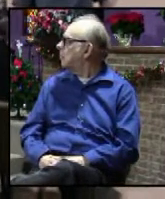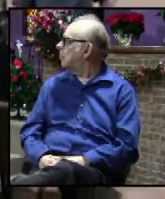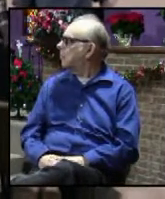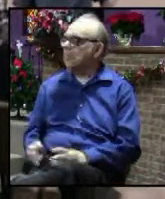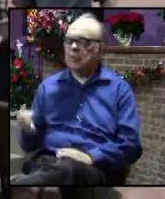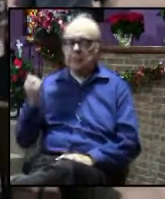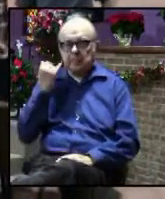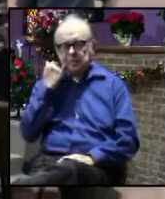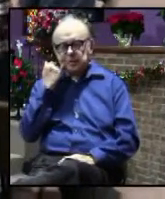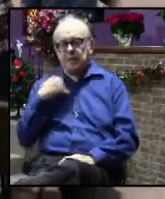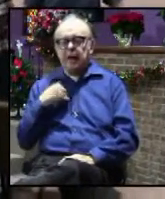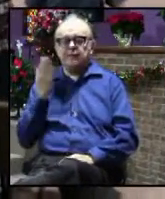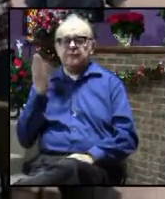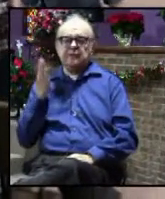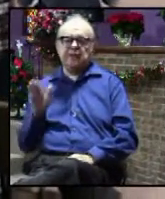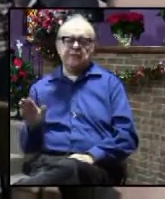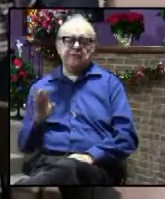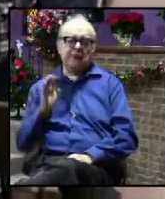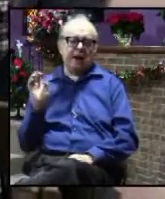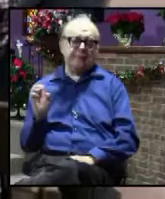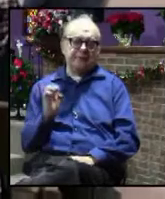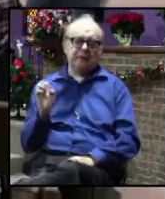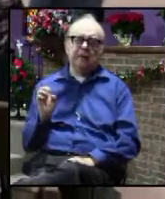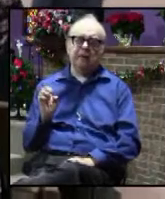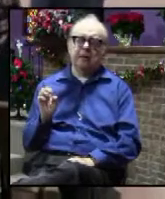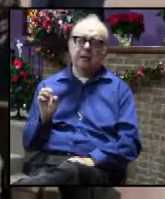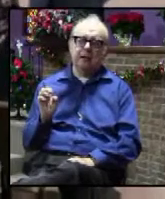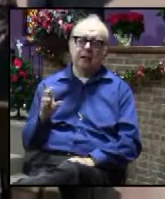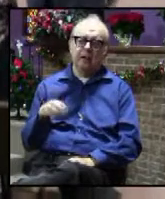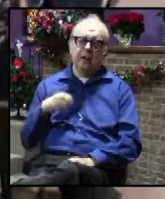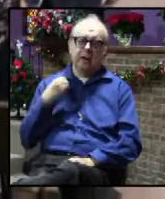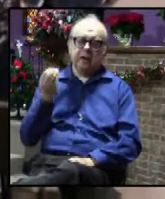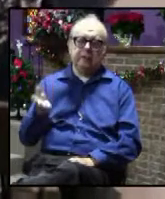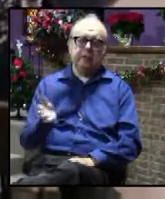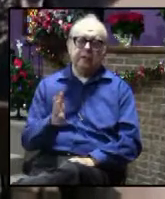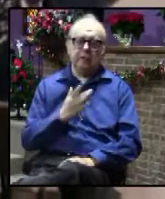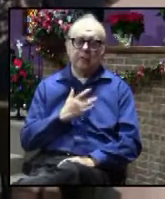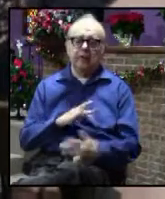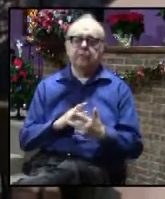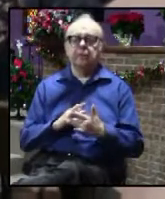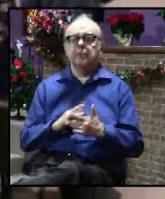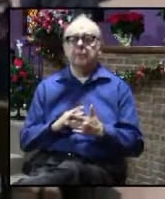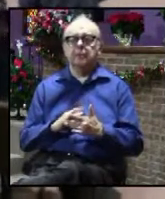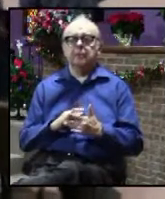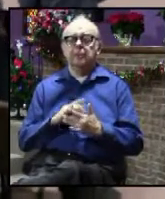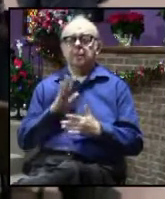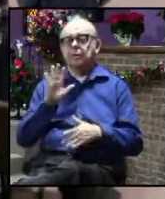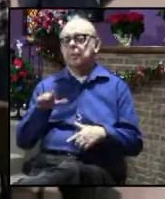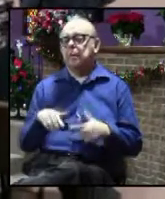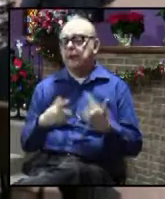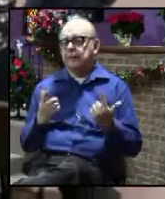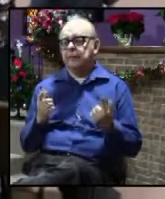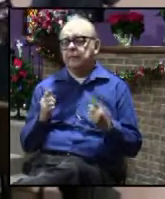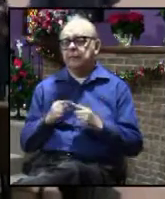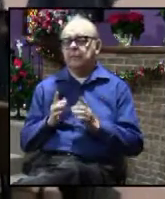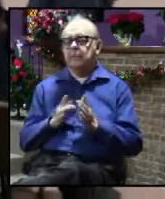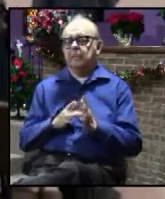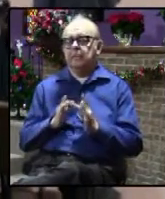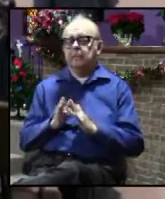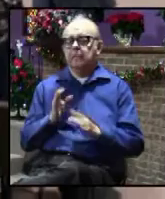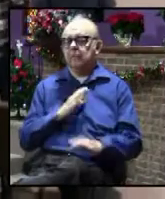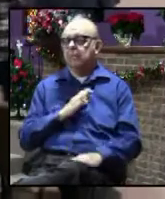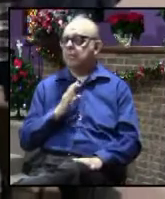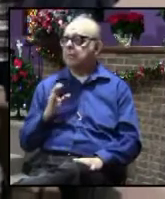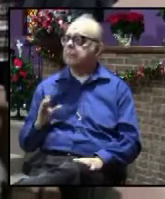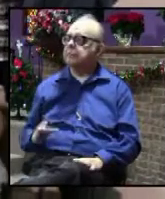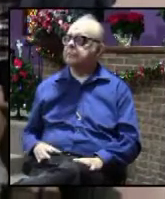If you have never, ever given your heart, your life to Jesus Christ,